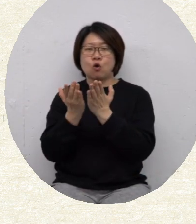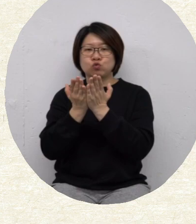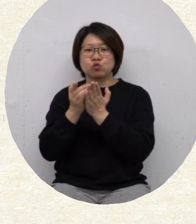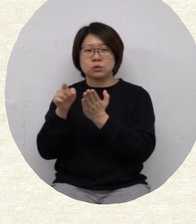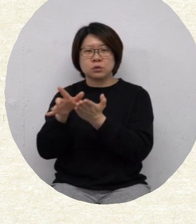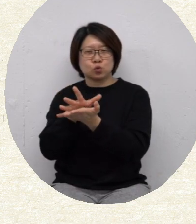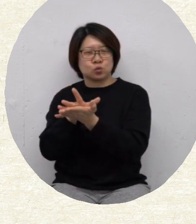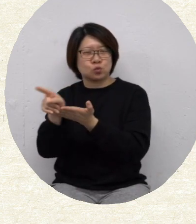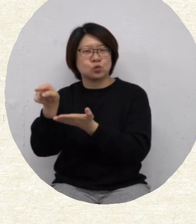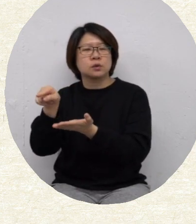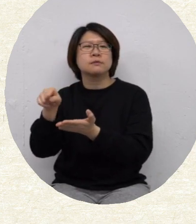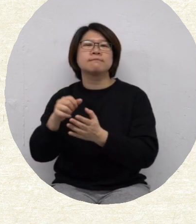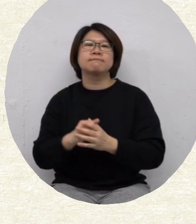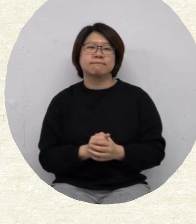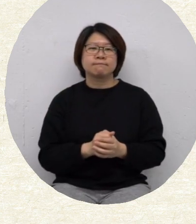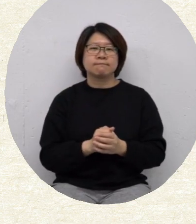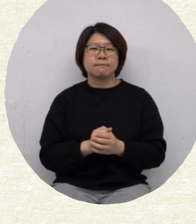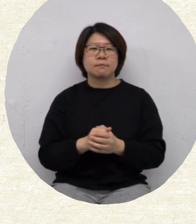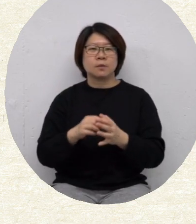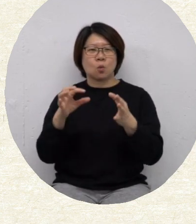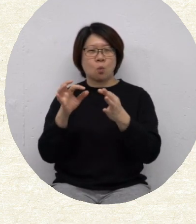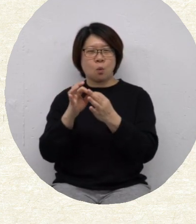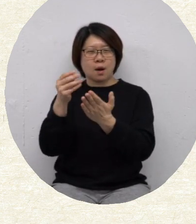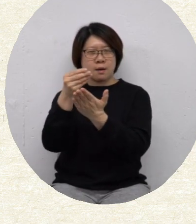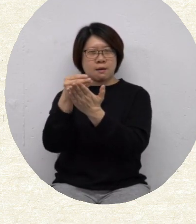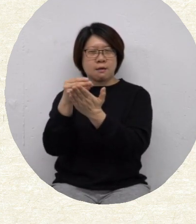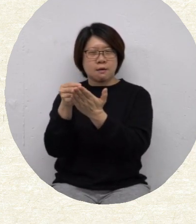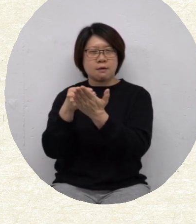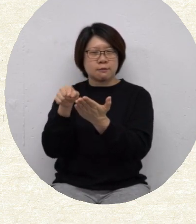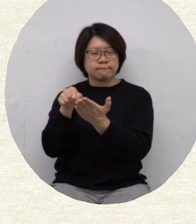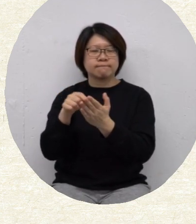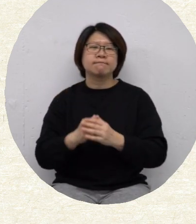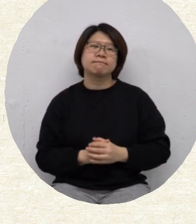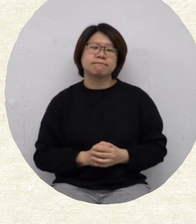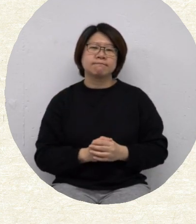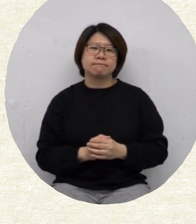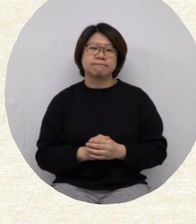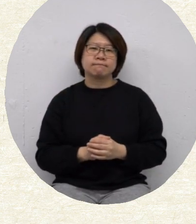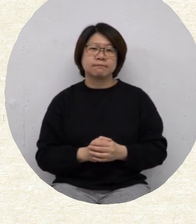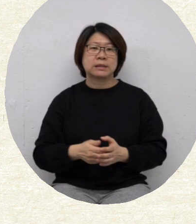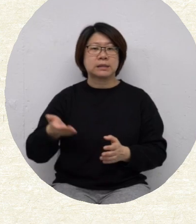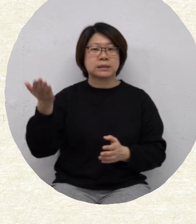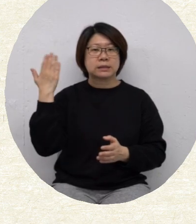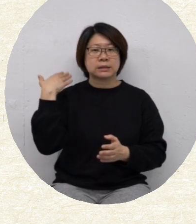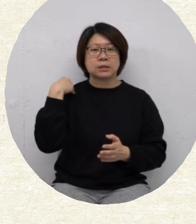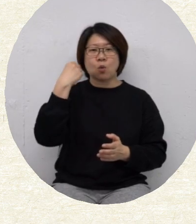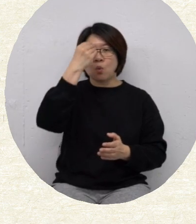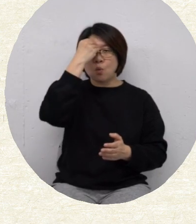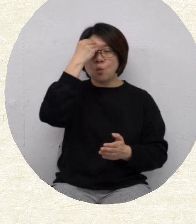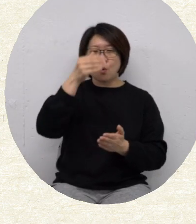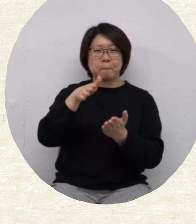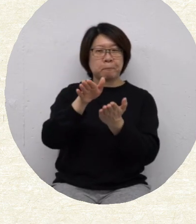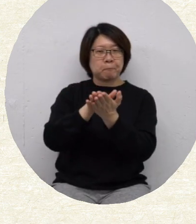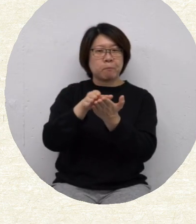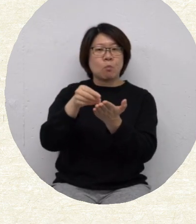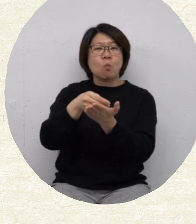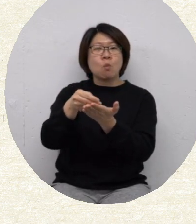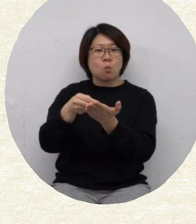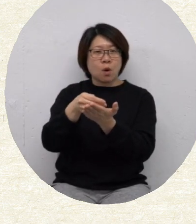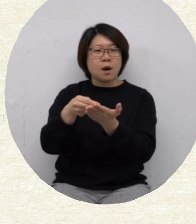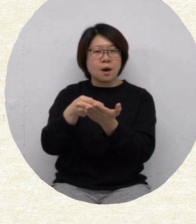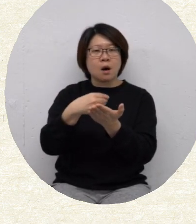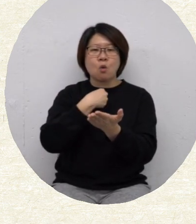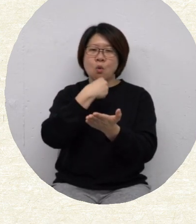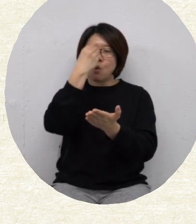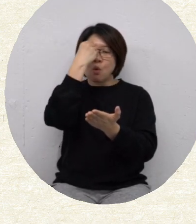printmaking technical knowledge was focused on Western-style printmaking, which is primarily oil-based printing.